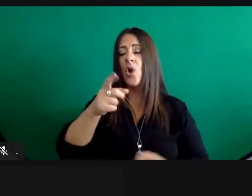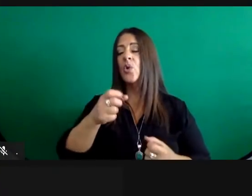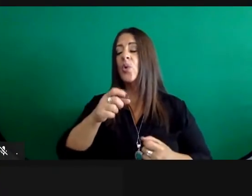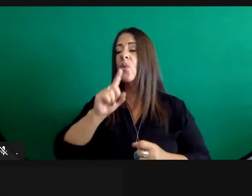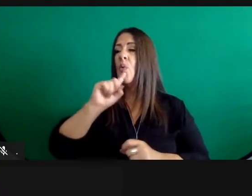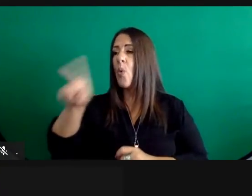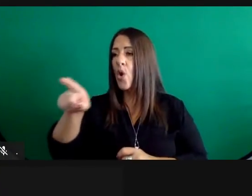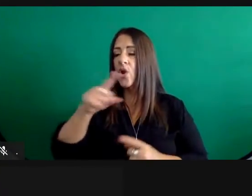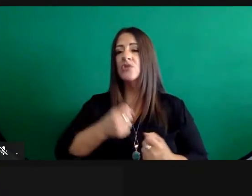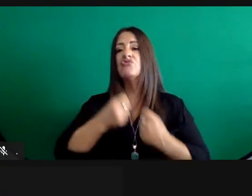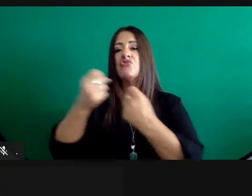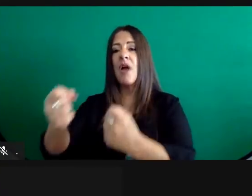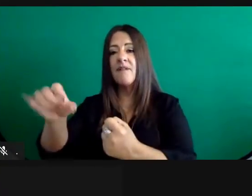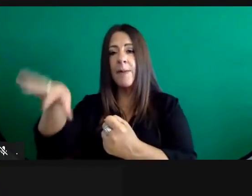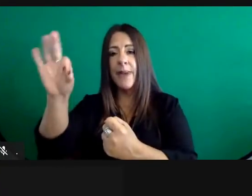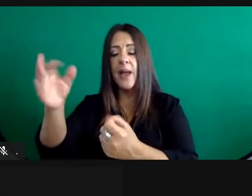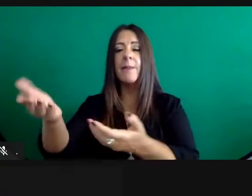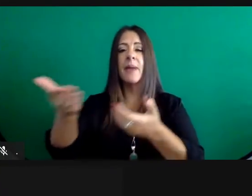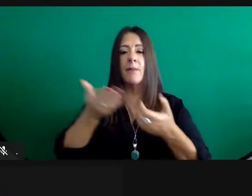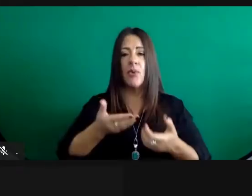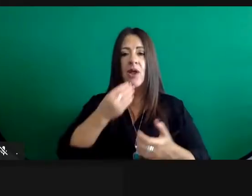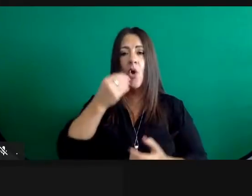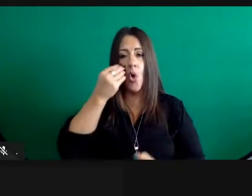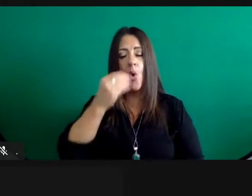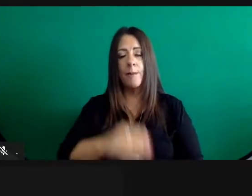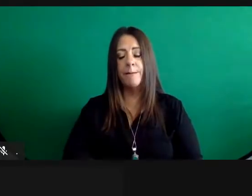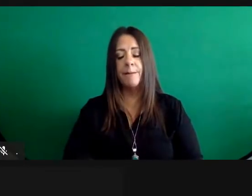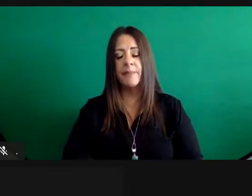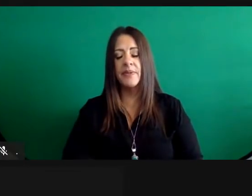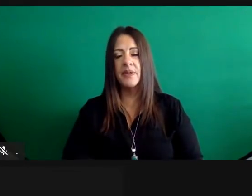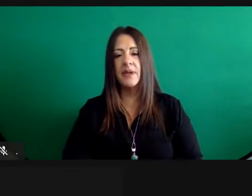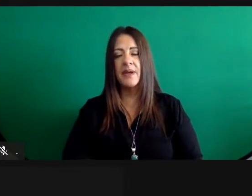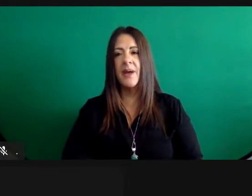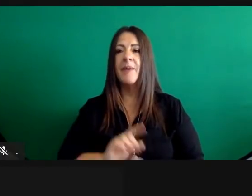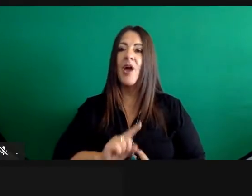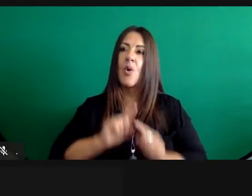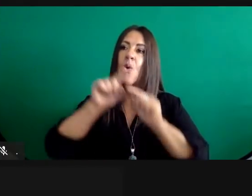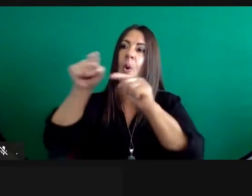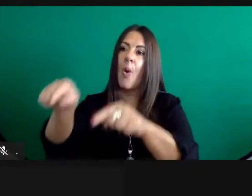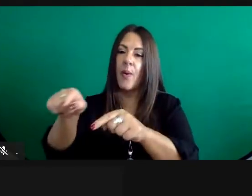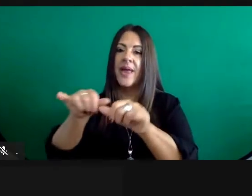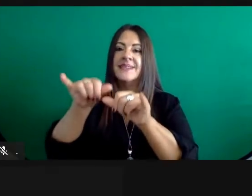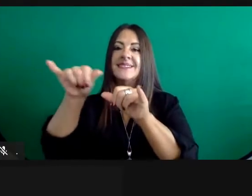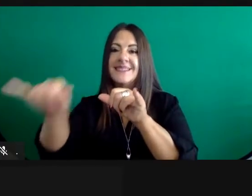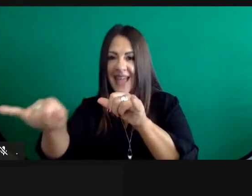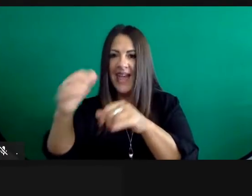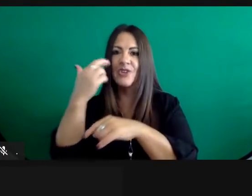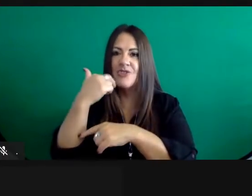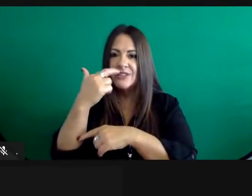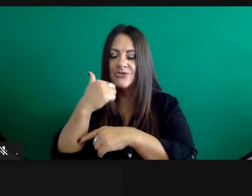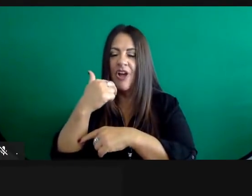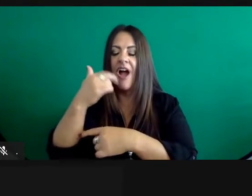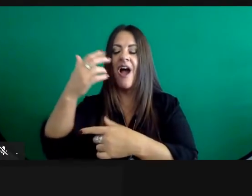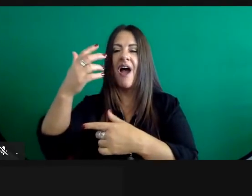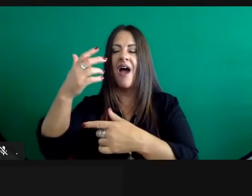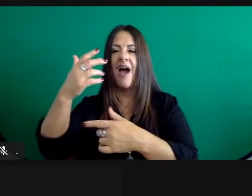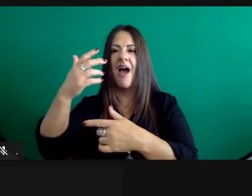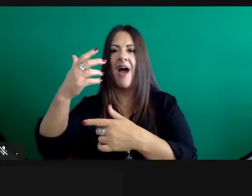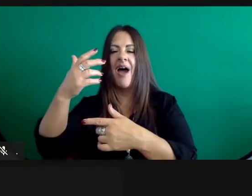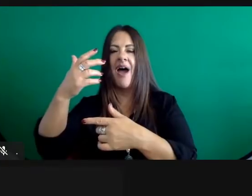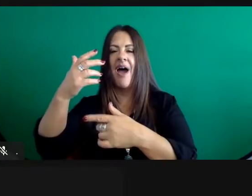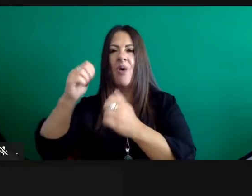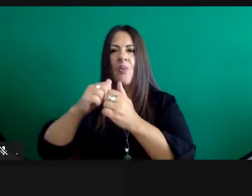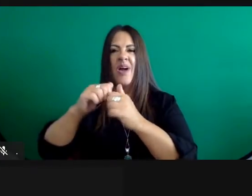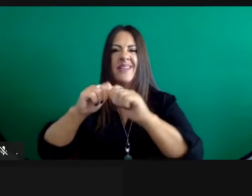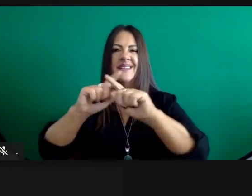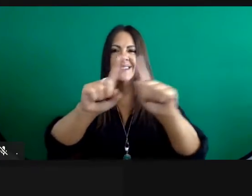delivered, but now is not the time to spend additional time outside of your household, potentially mixing with others, transmitting